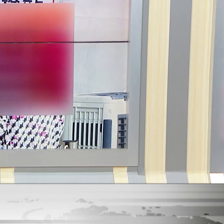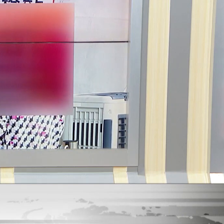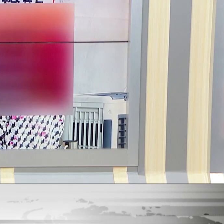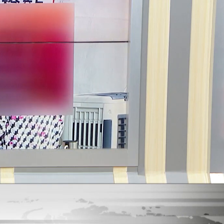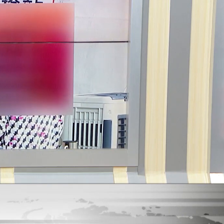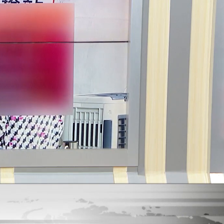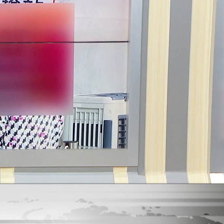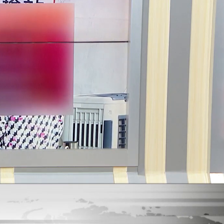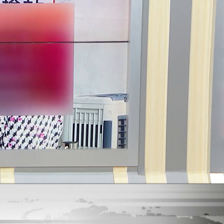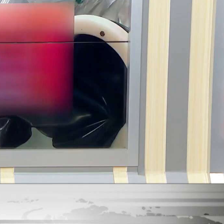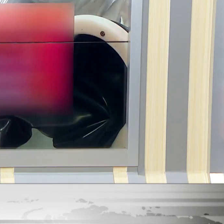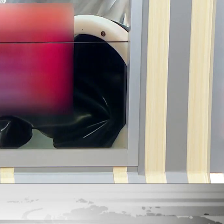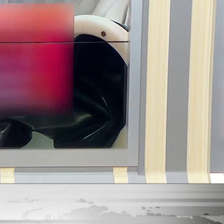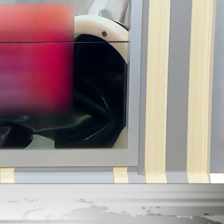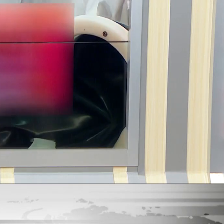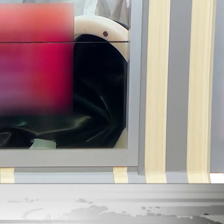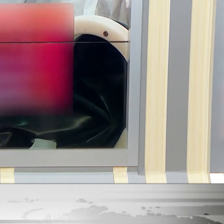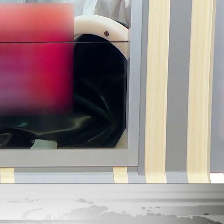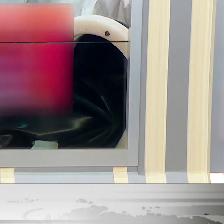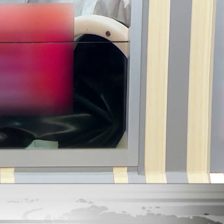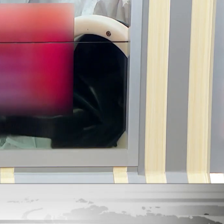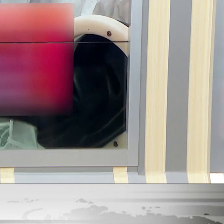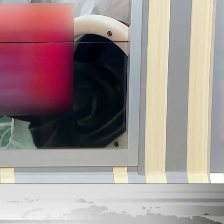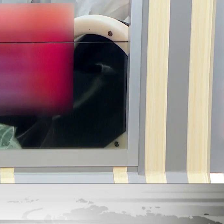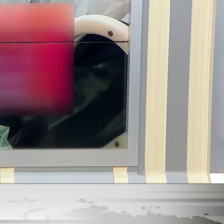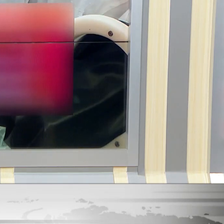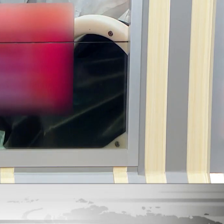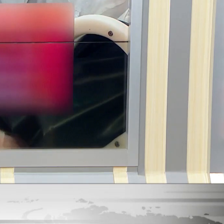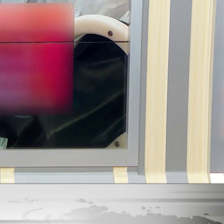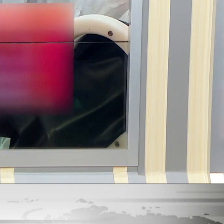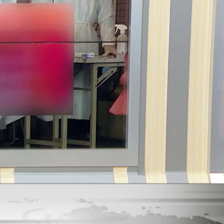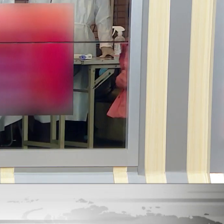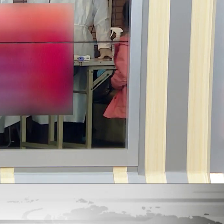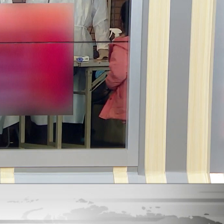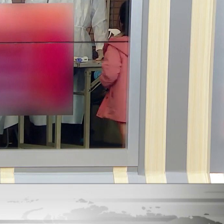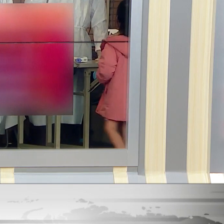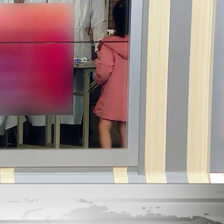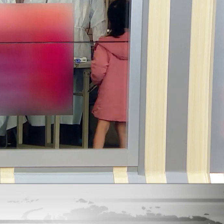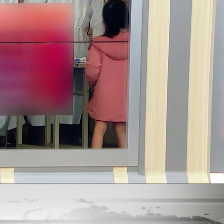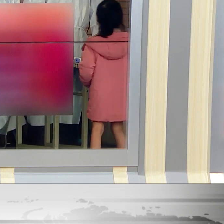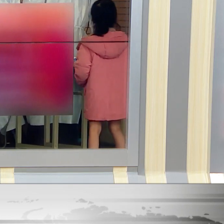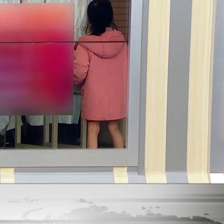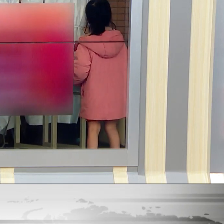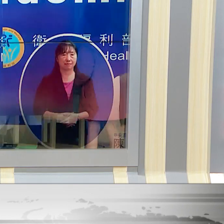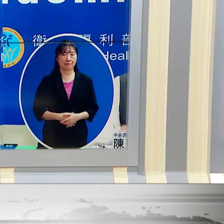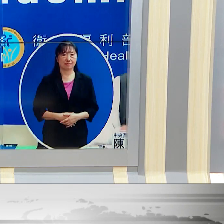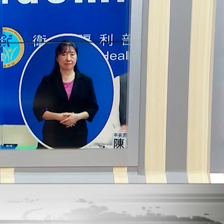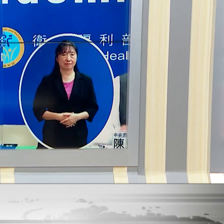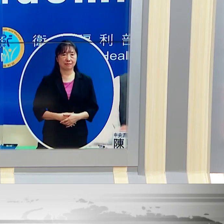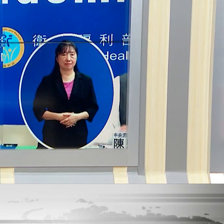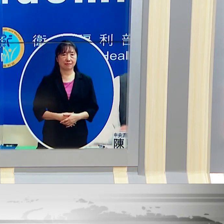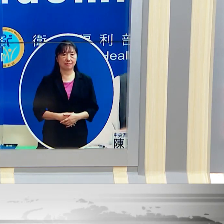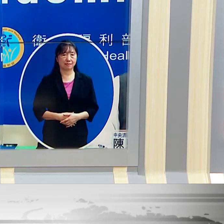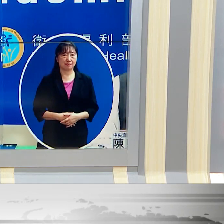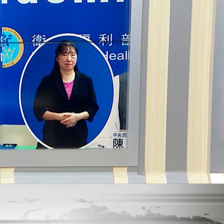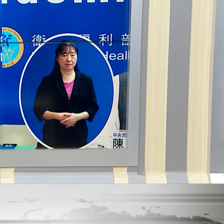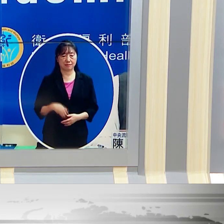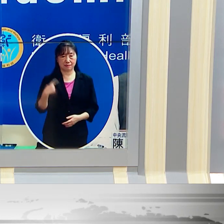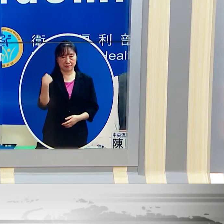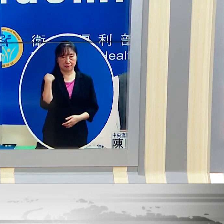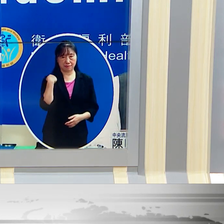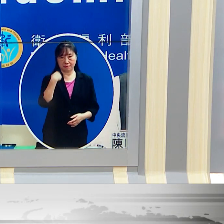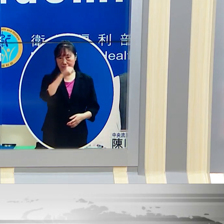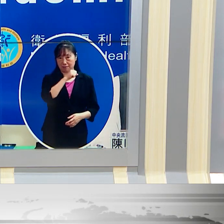north, while case numbers are mounting steadily in the south. They say the current outbreak is at a plateau, but has